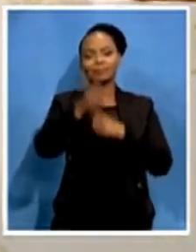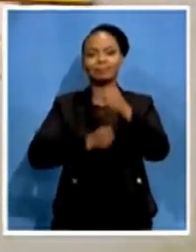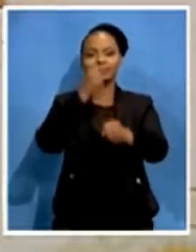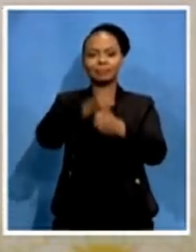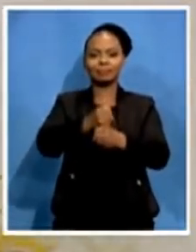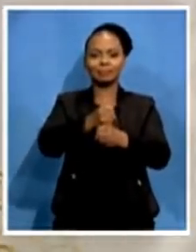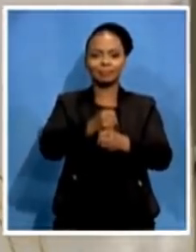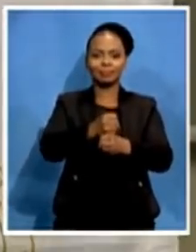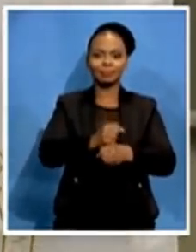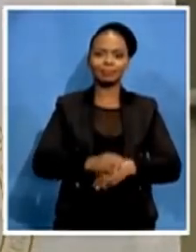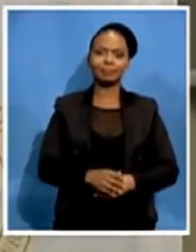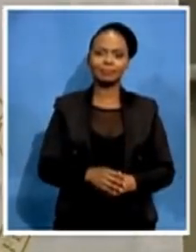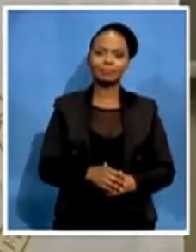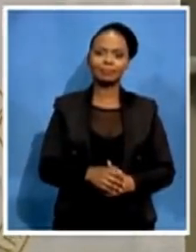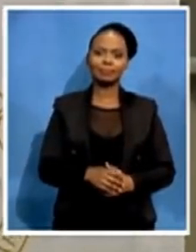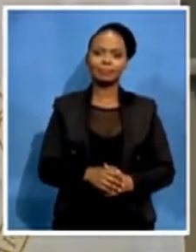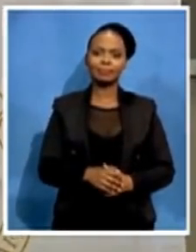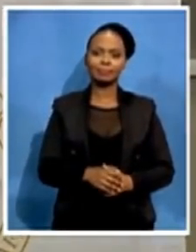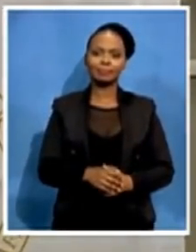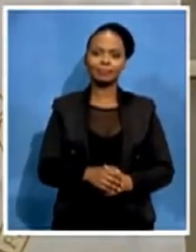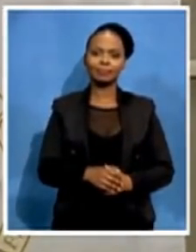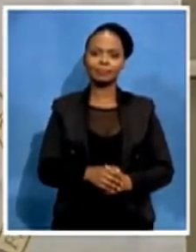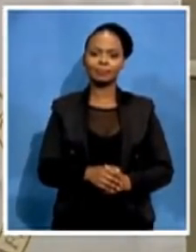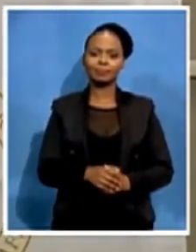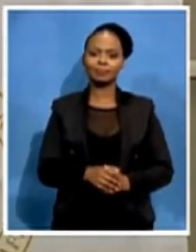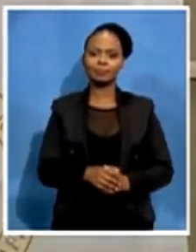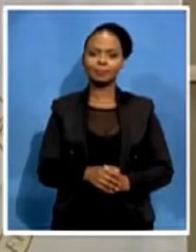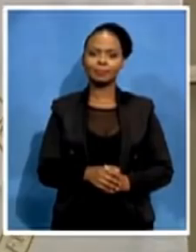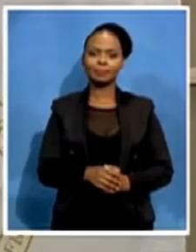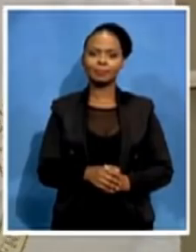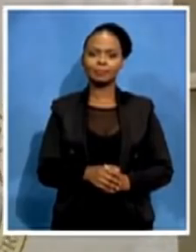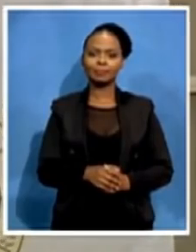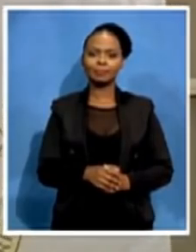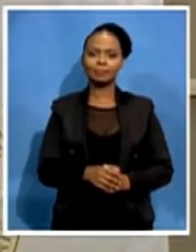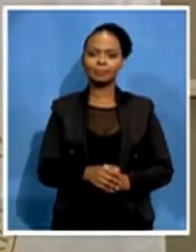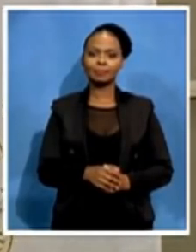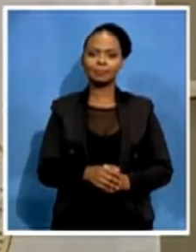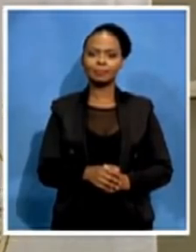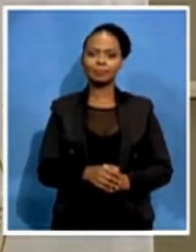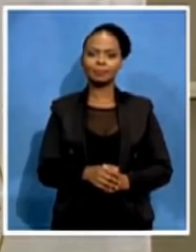Hey, this thing is there.